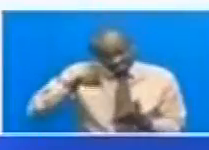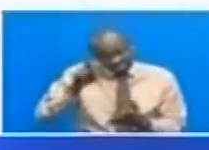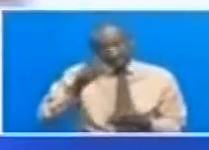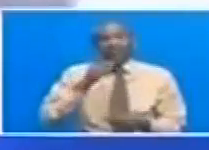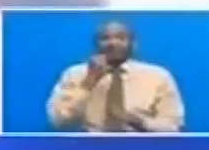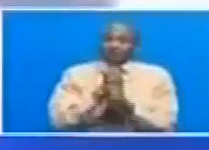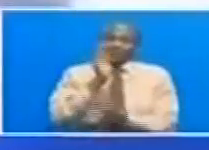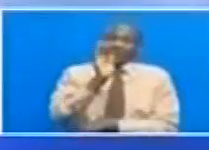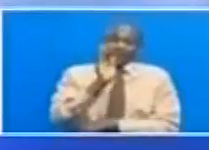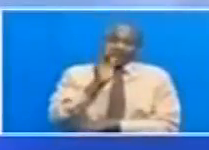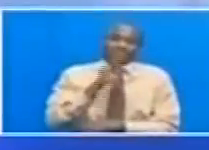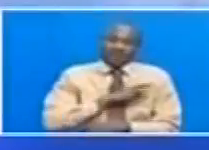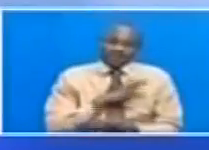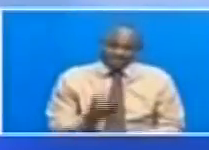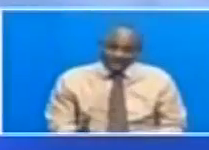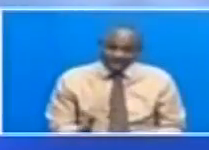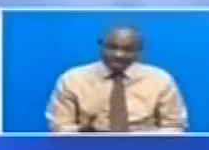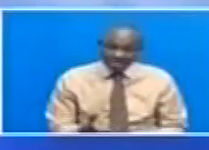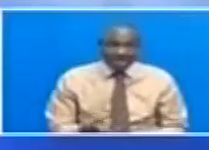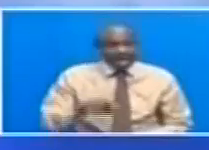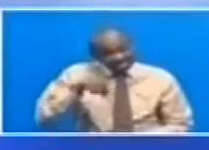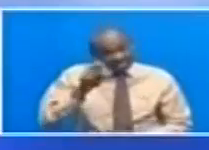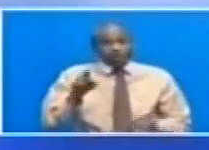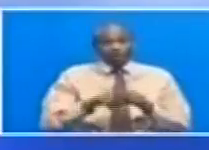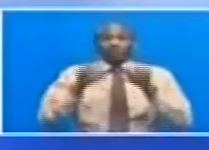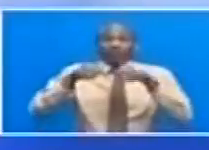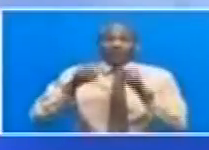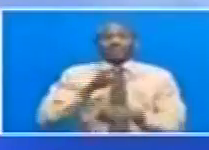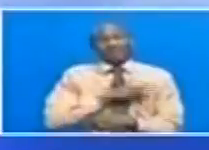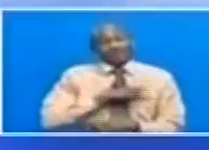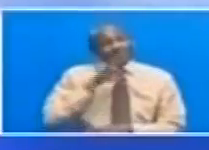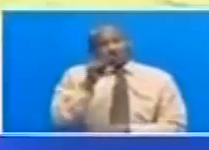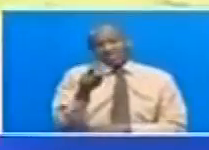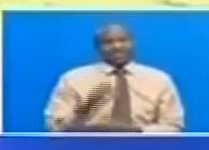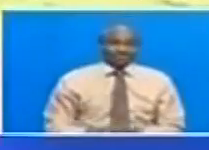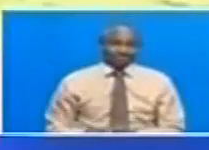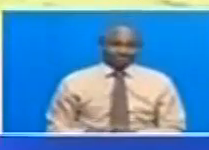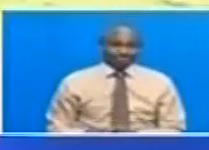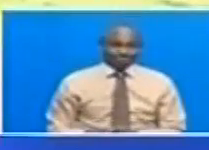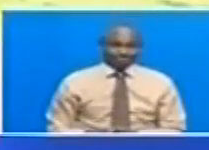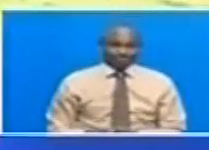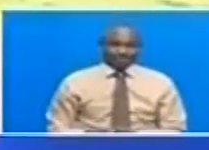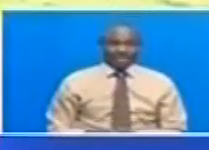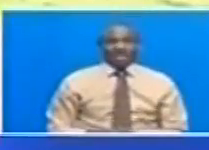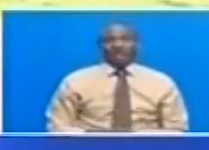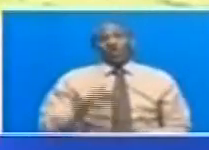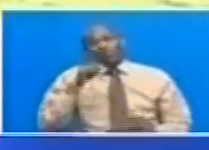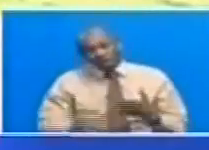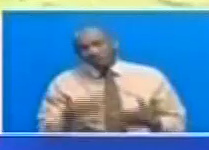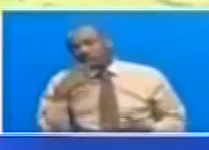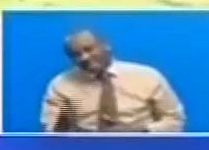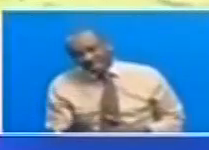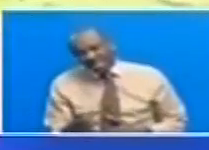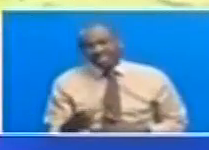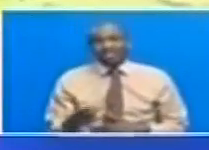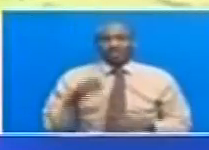food on the table. Not only on her table, but the farmers too get to benefit. Kwa hivyo, mambo ya kufuka